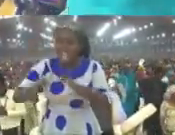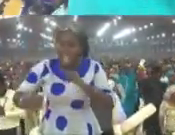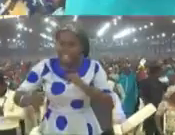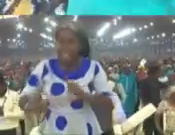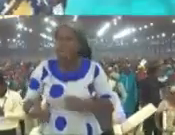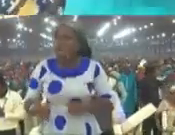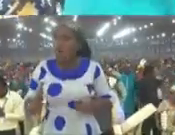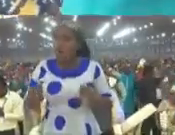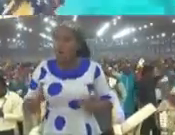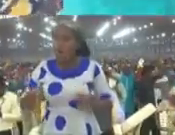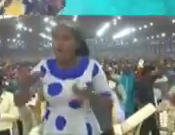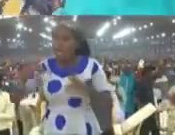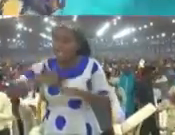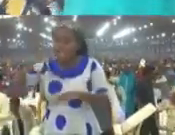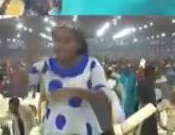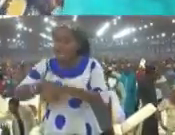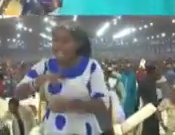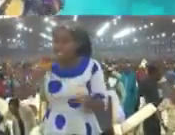change today.